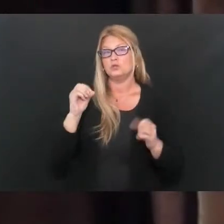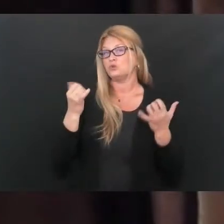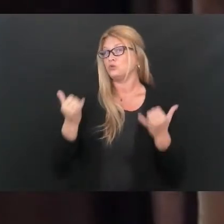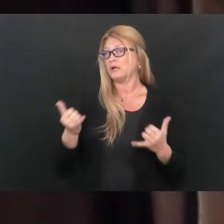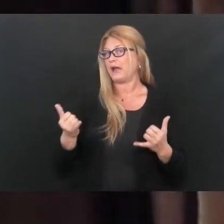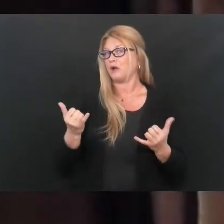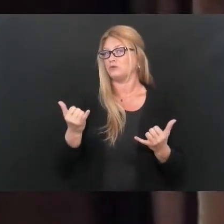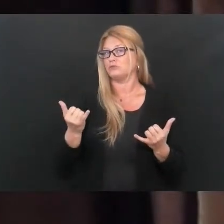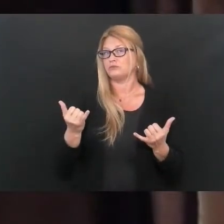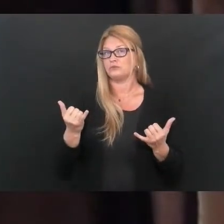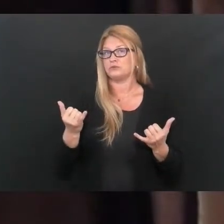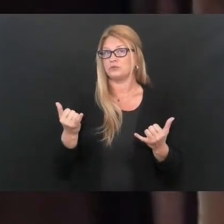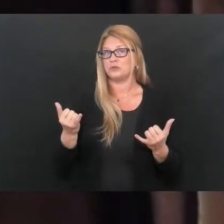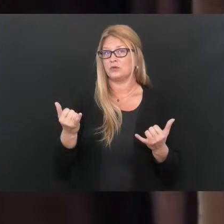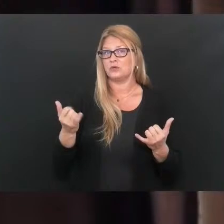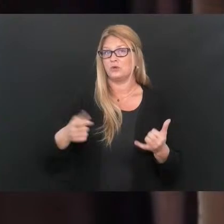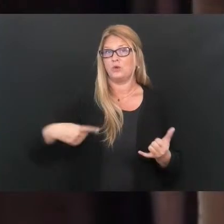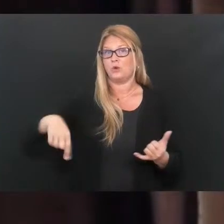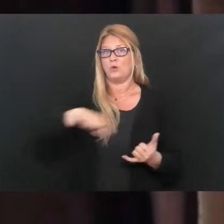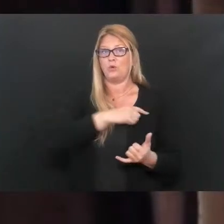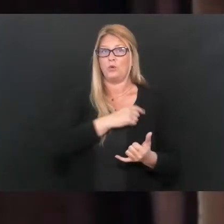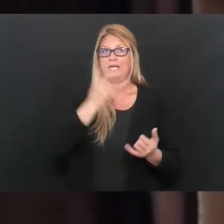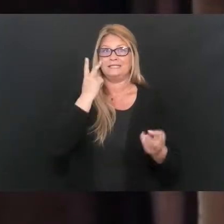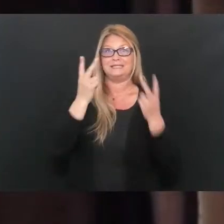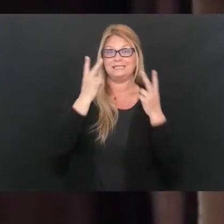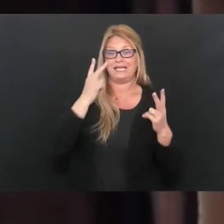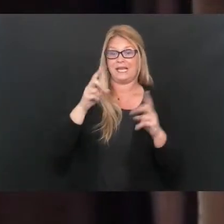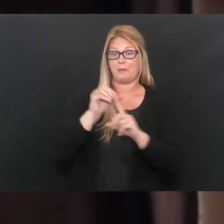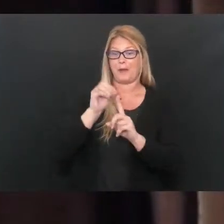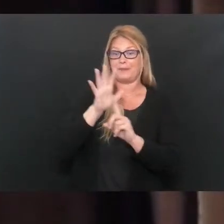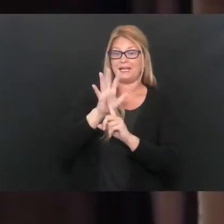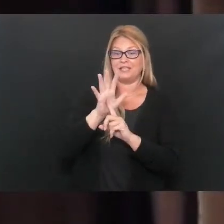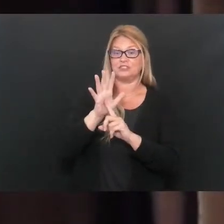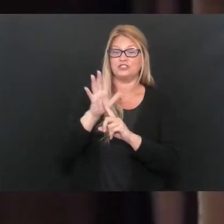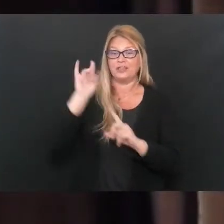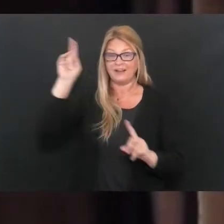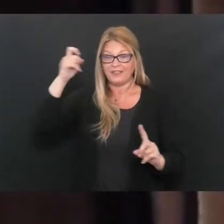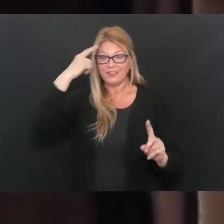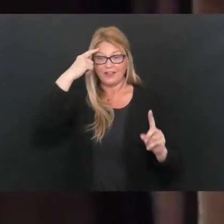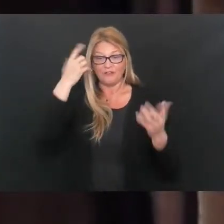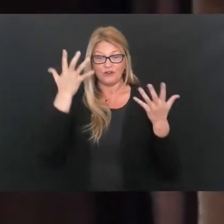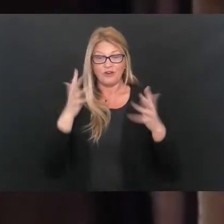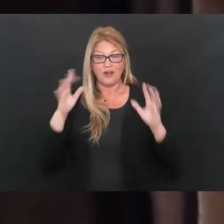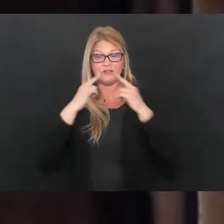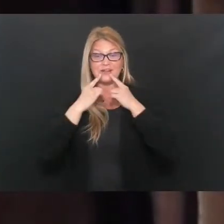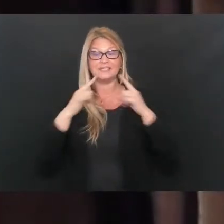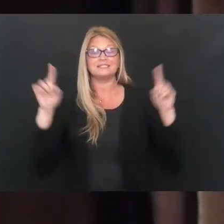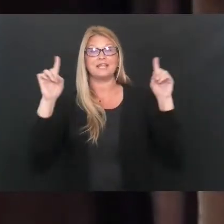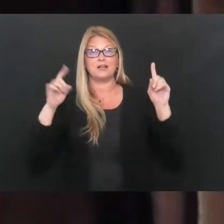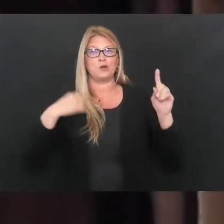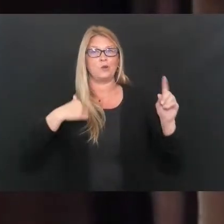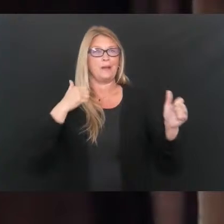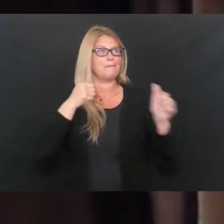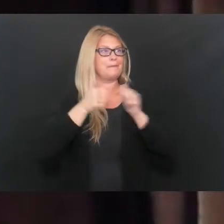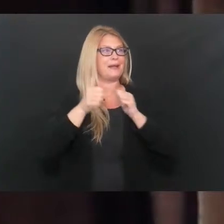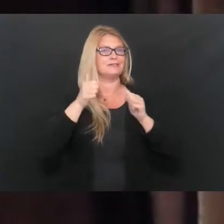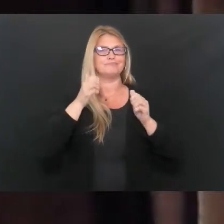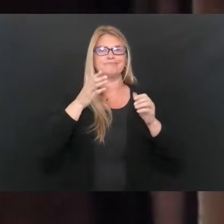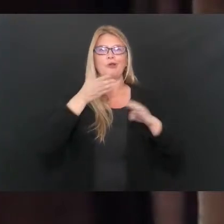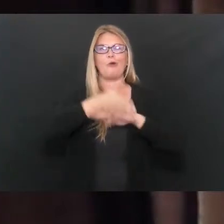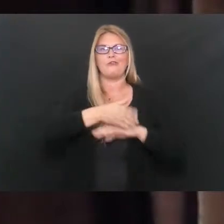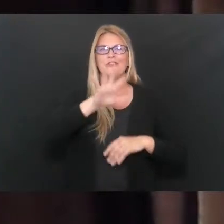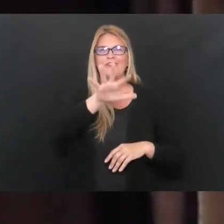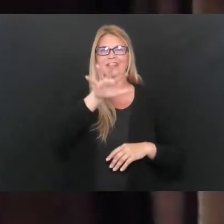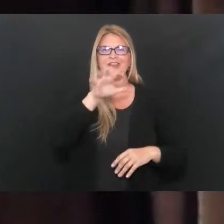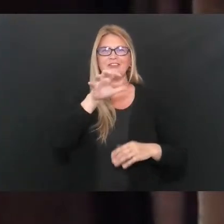today that as we look at our population, and the governor said today that we've passed 500,000 at least